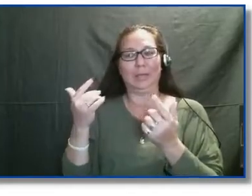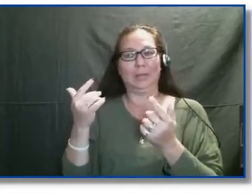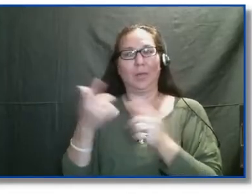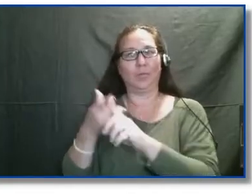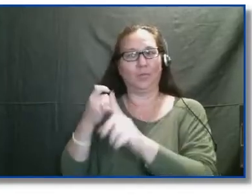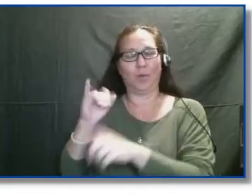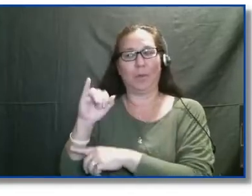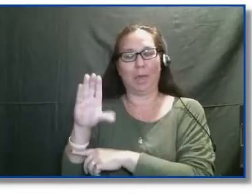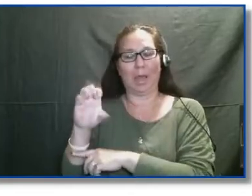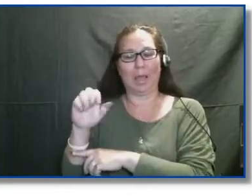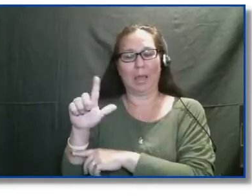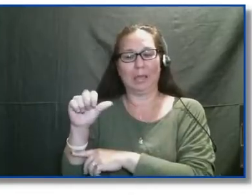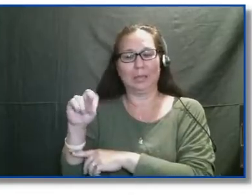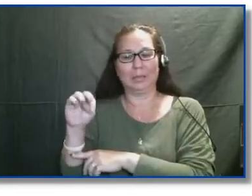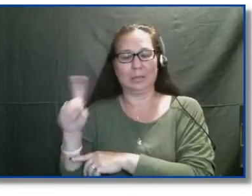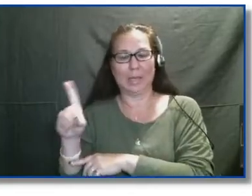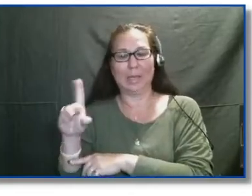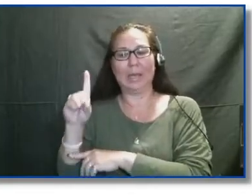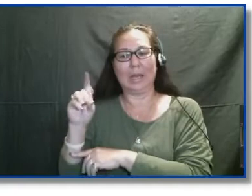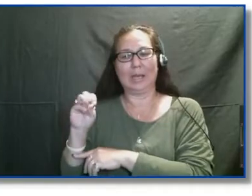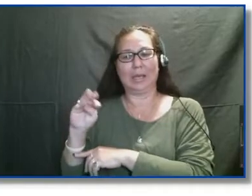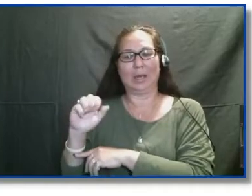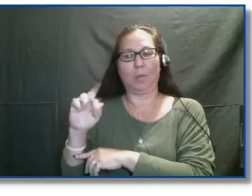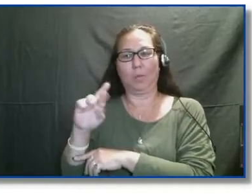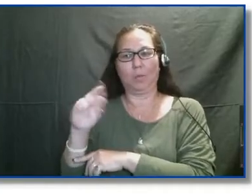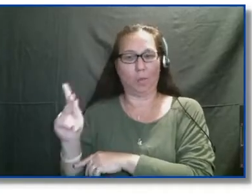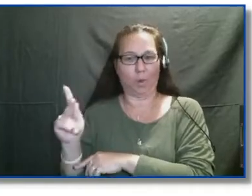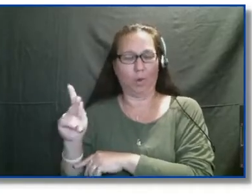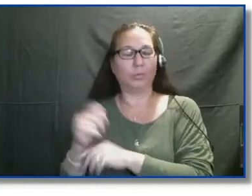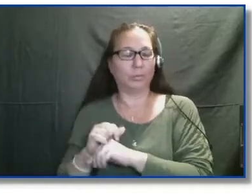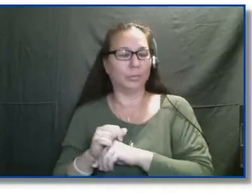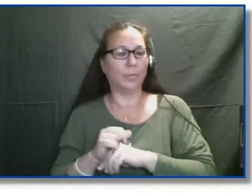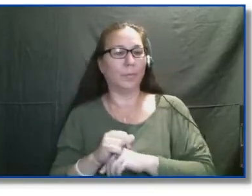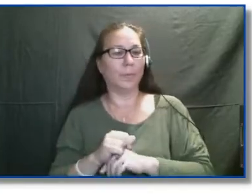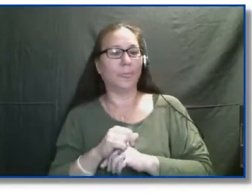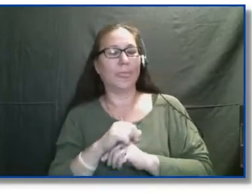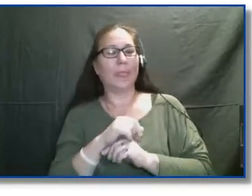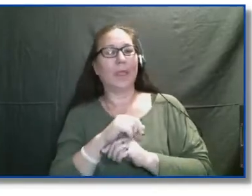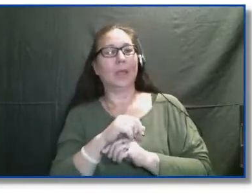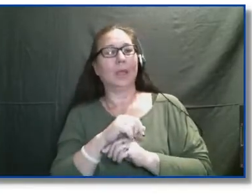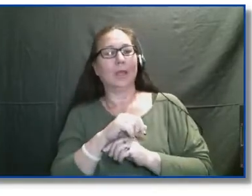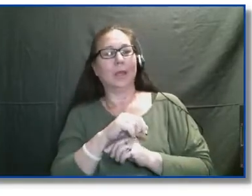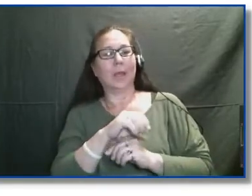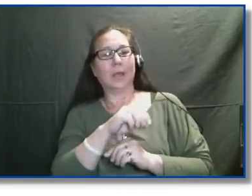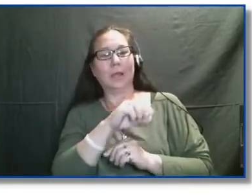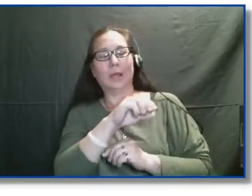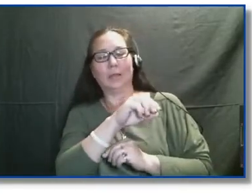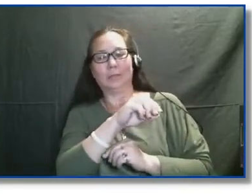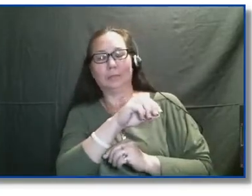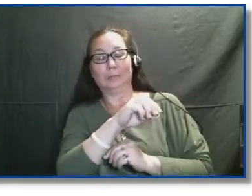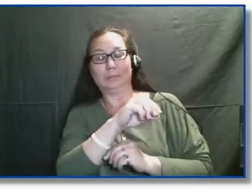And Ursula von Riddingsvard, she was born in Germany. Her